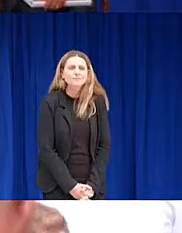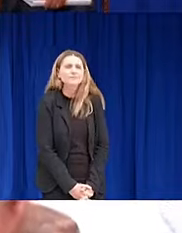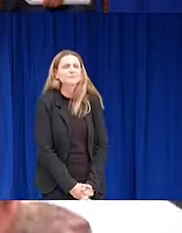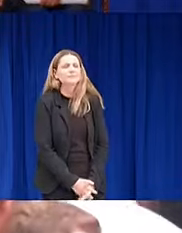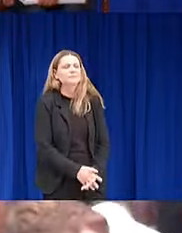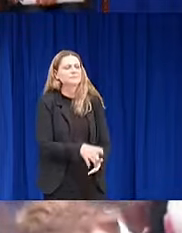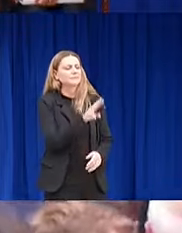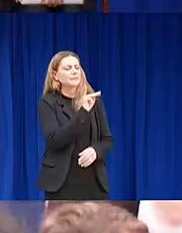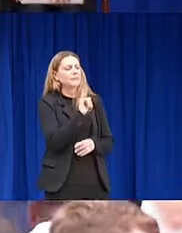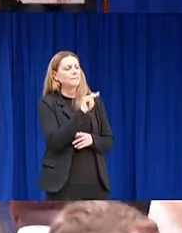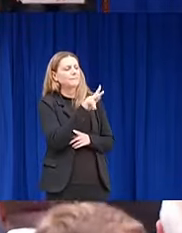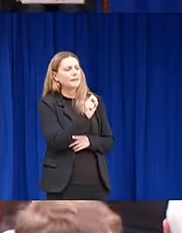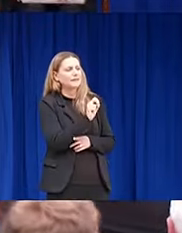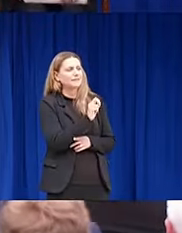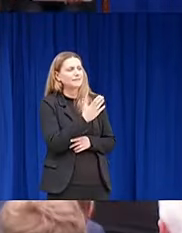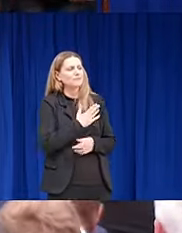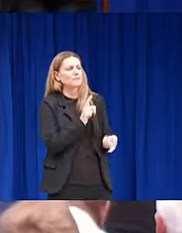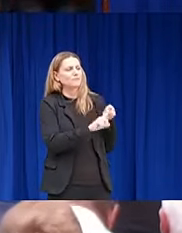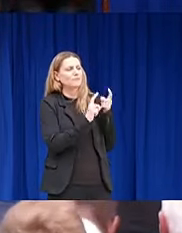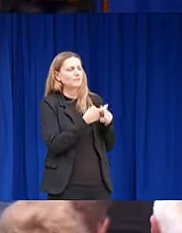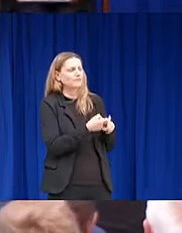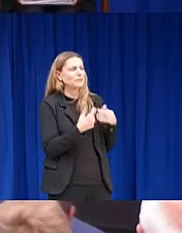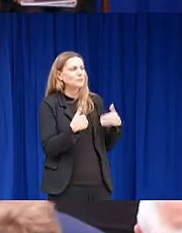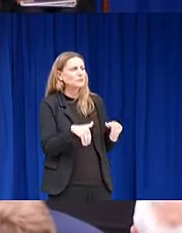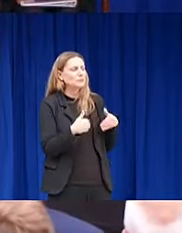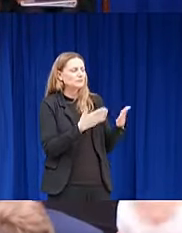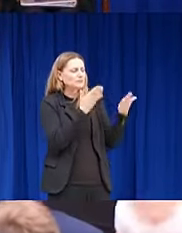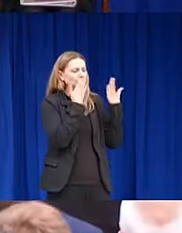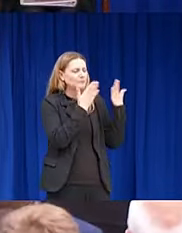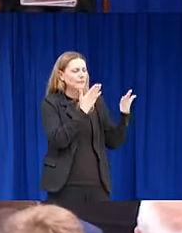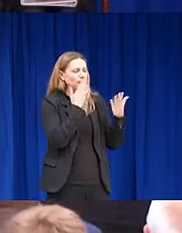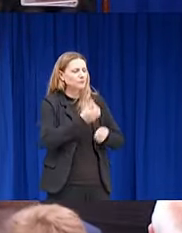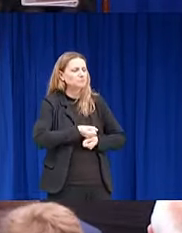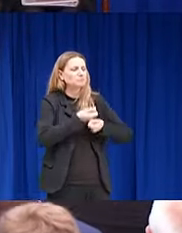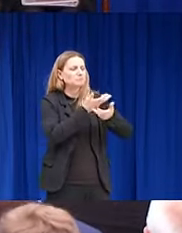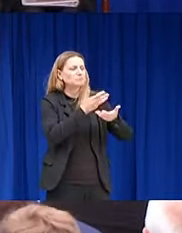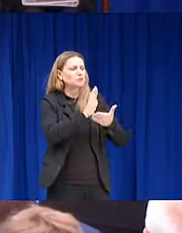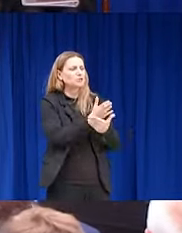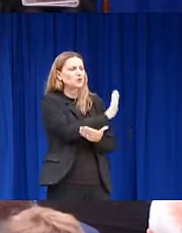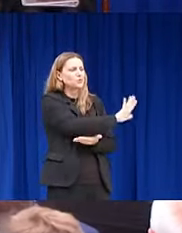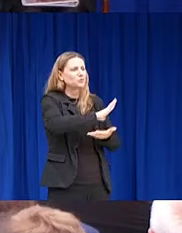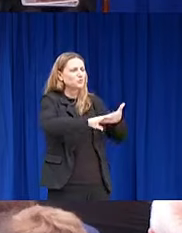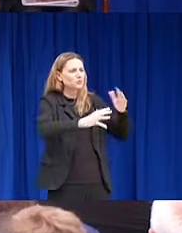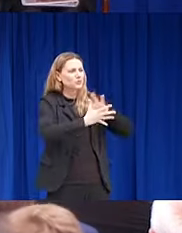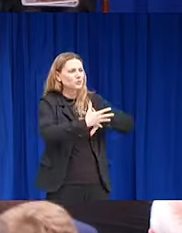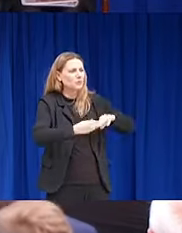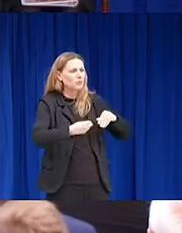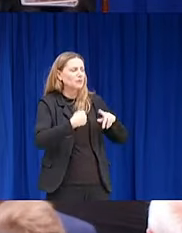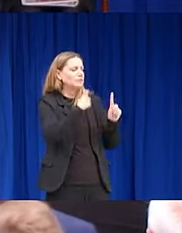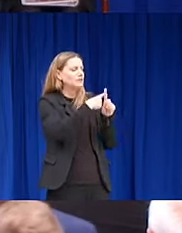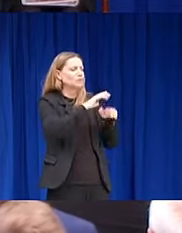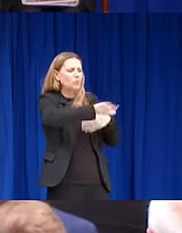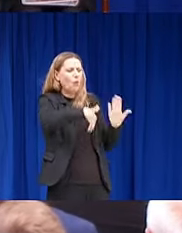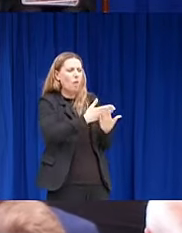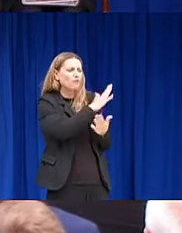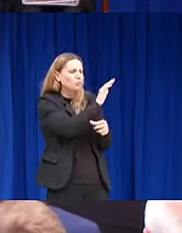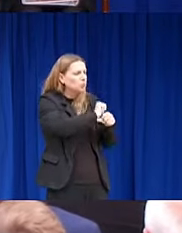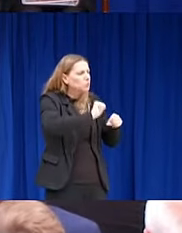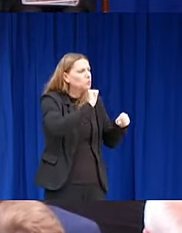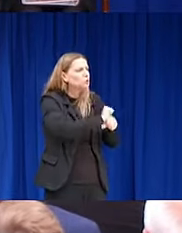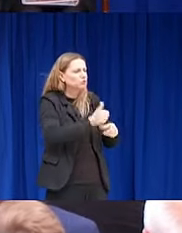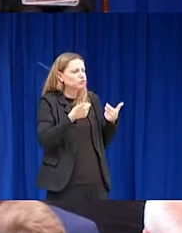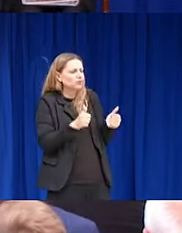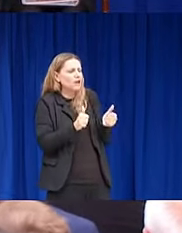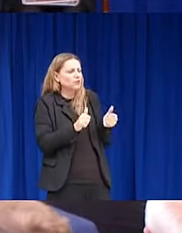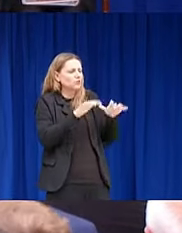Mike, my friend, thank you so much for sharing your story with us today and for all you're doing to reduce barriers for LGBTQ service